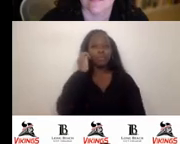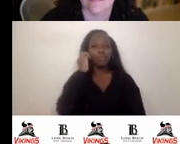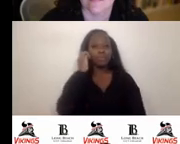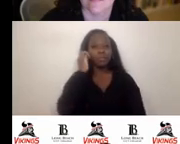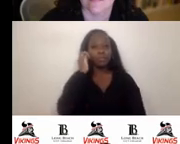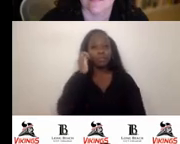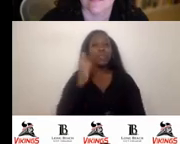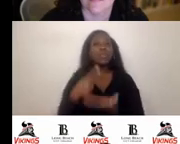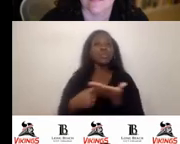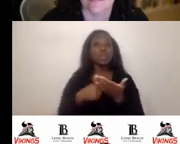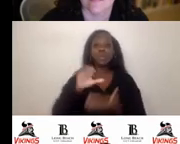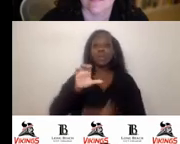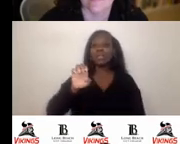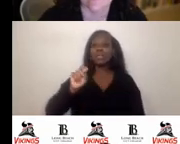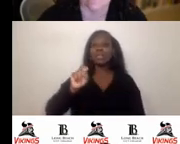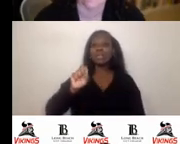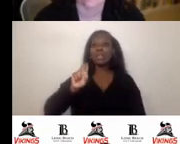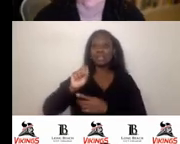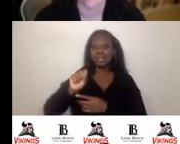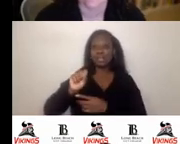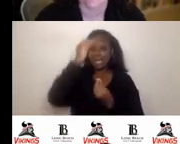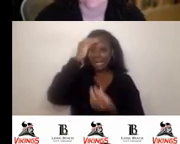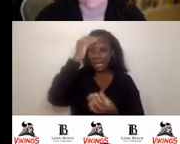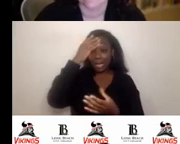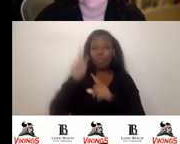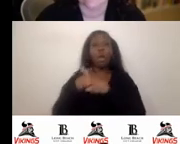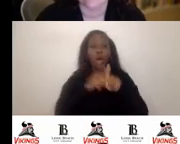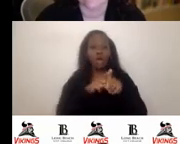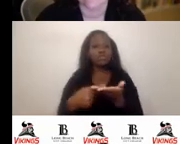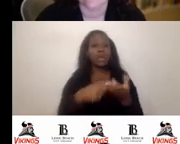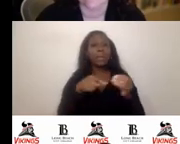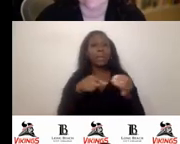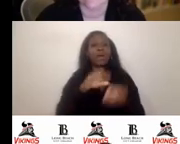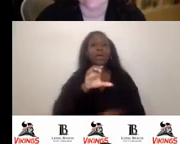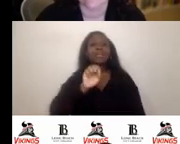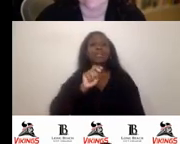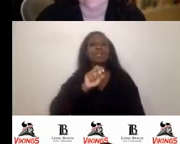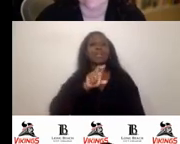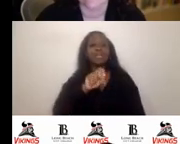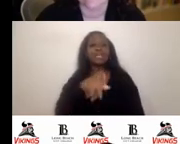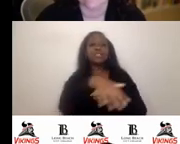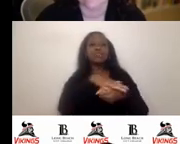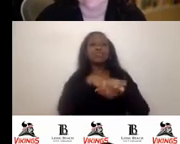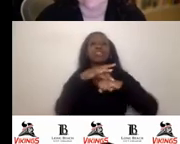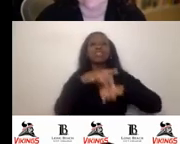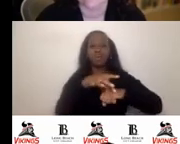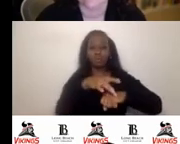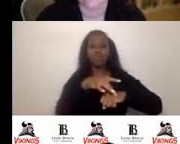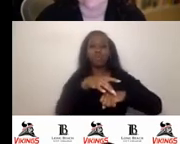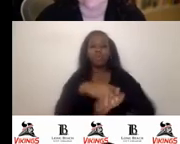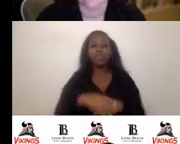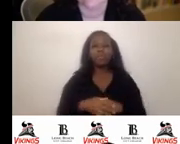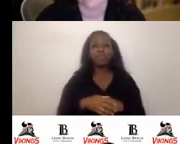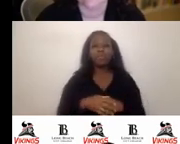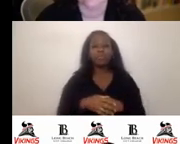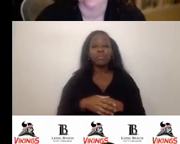also synonymously talking about census geography. So our census geography comes in the smallest format, which